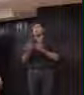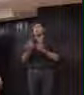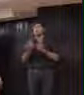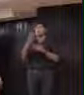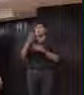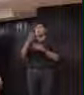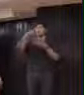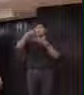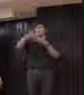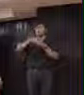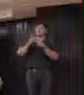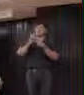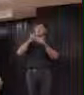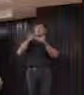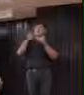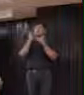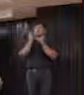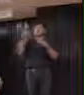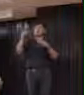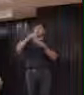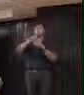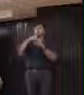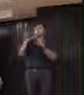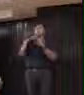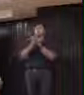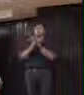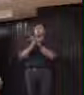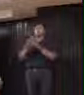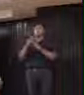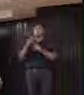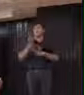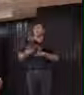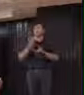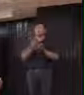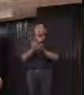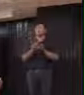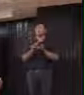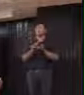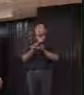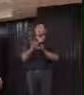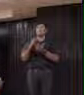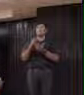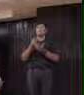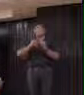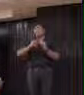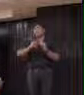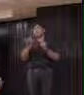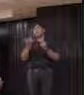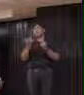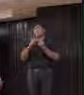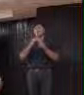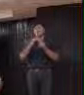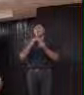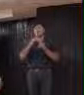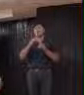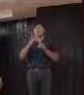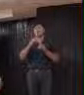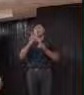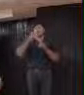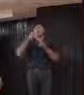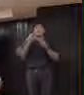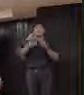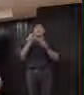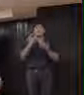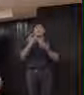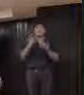funneled into Kashmir, that does need to stop. And I think that can only receive any kind